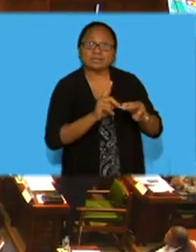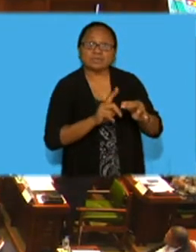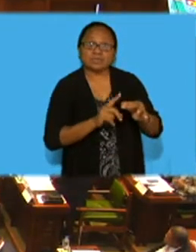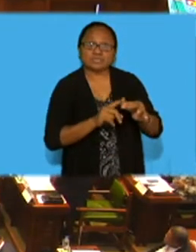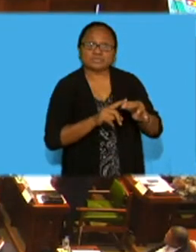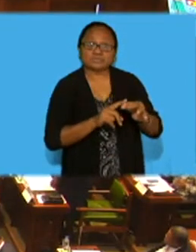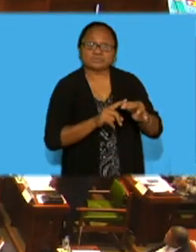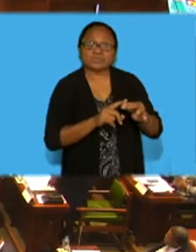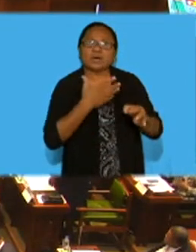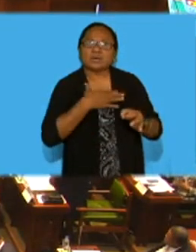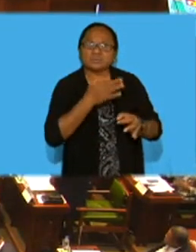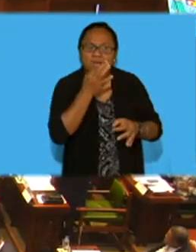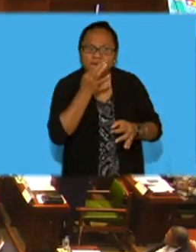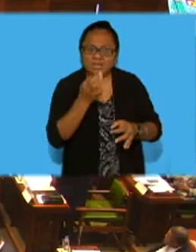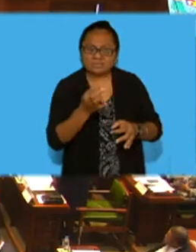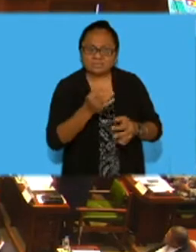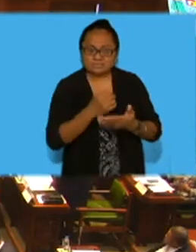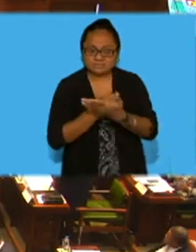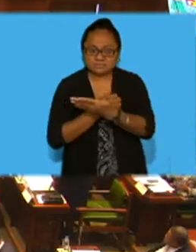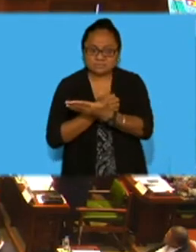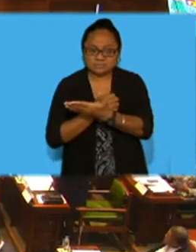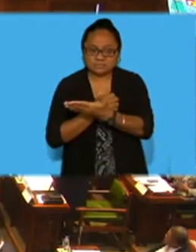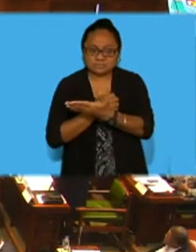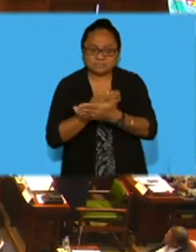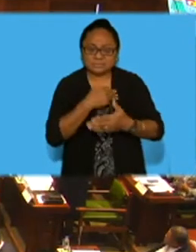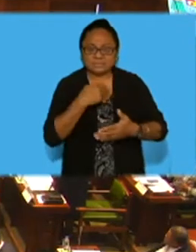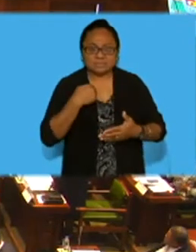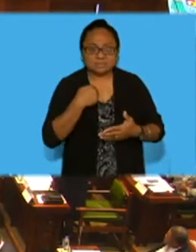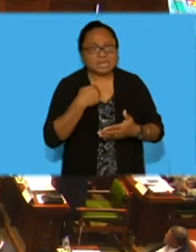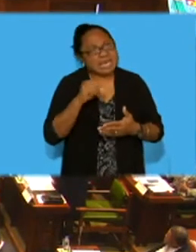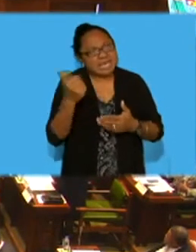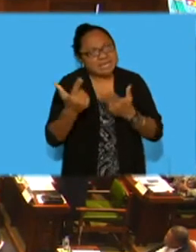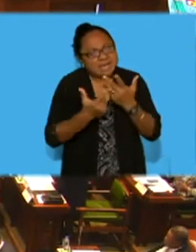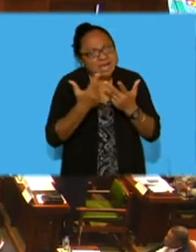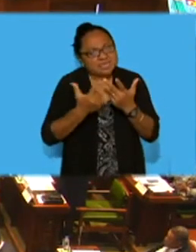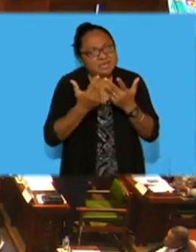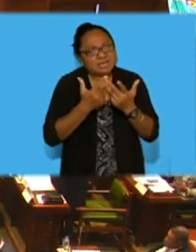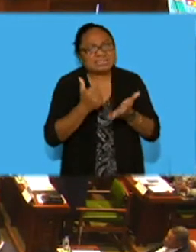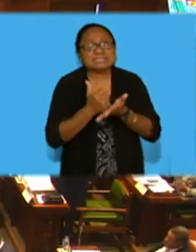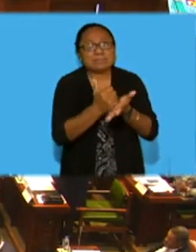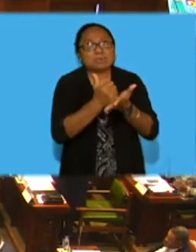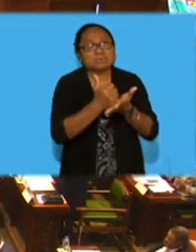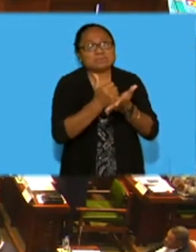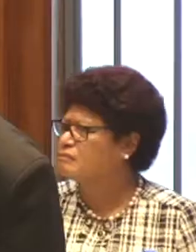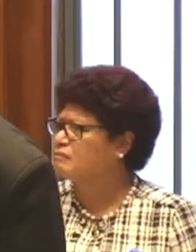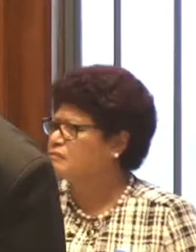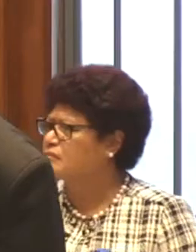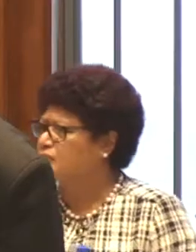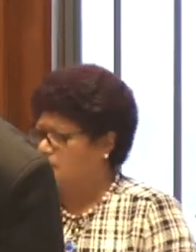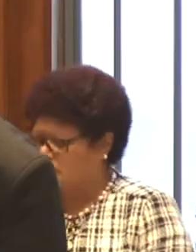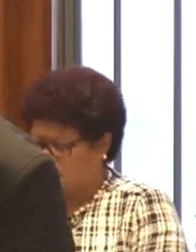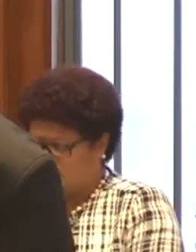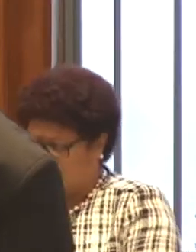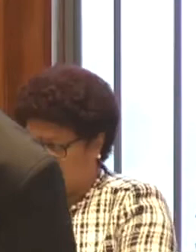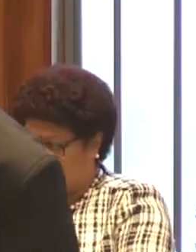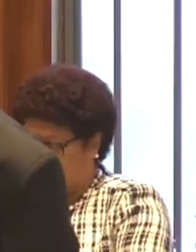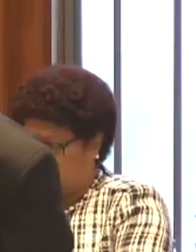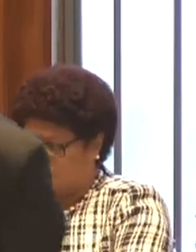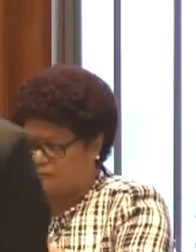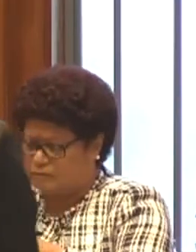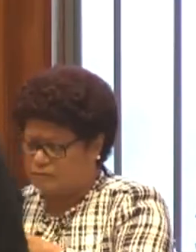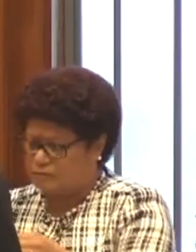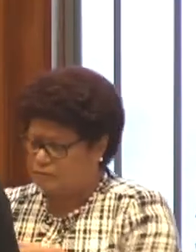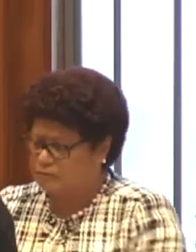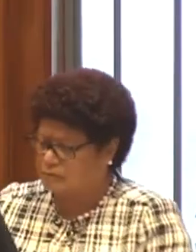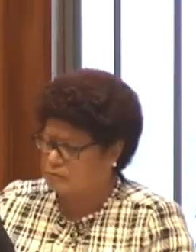Honourable Minister, is there any backup system for these devices if they run into problems? Thank you, Madam Speaker. Thank you.